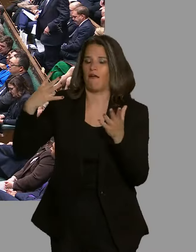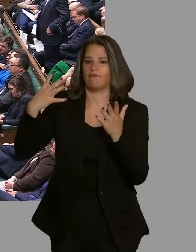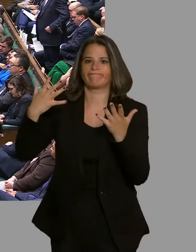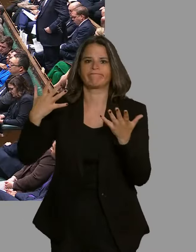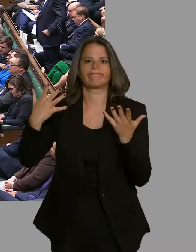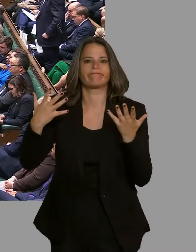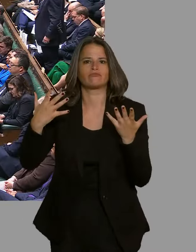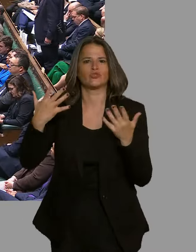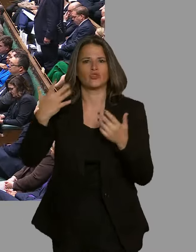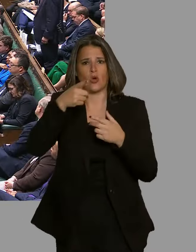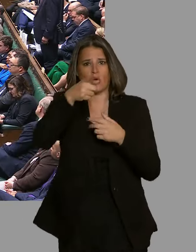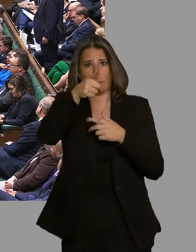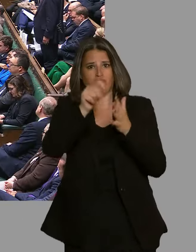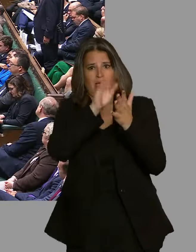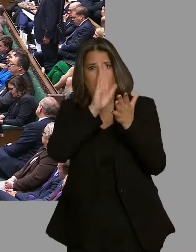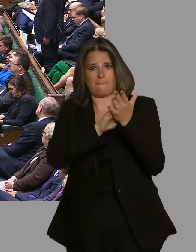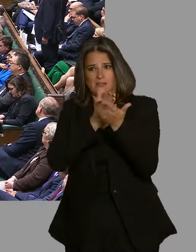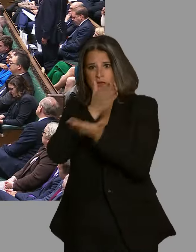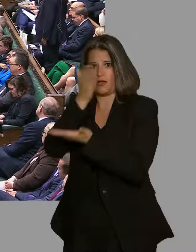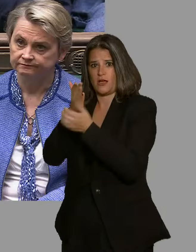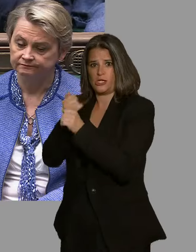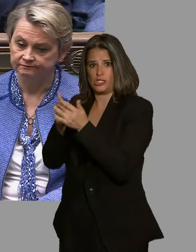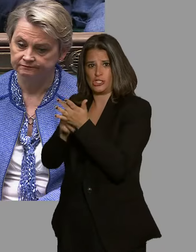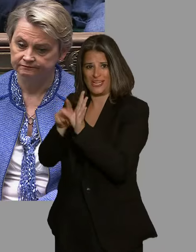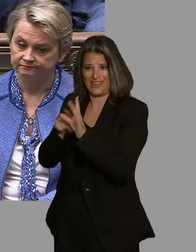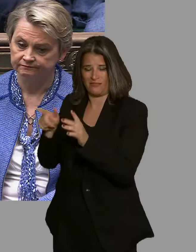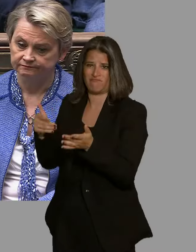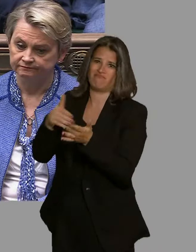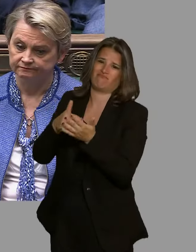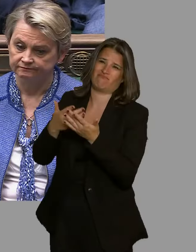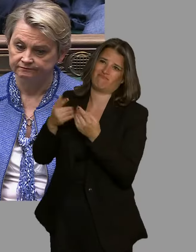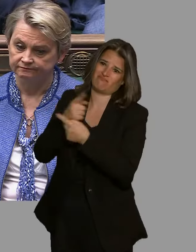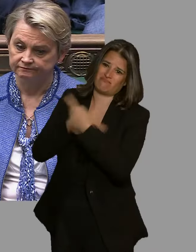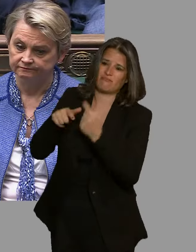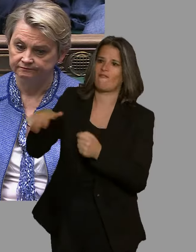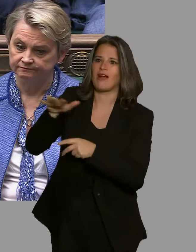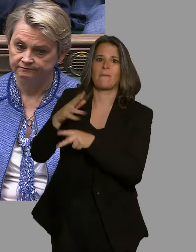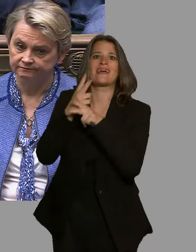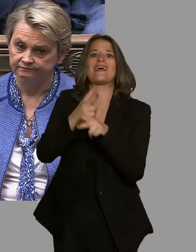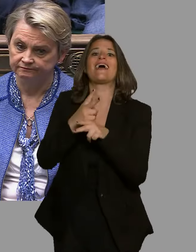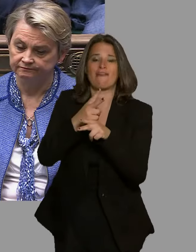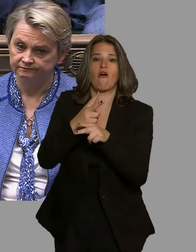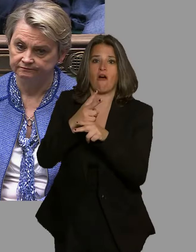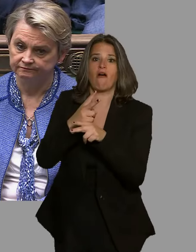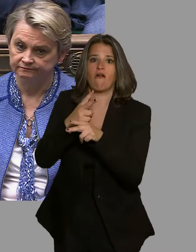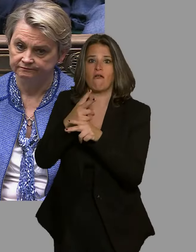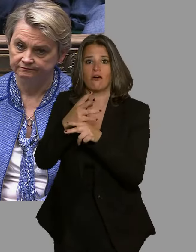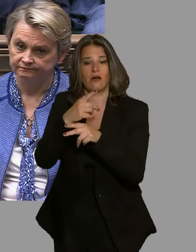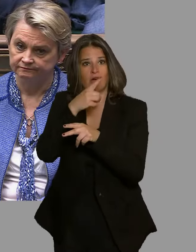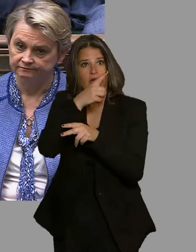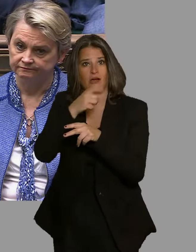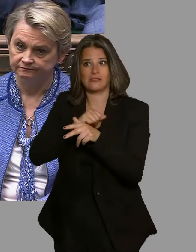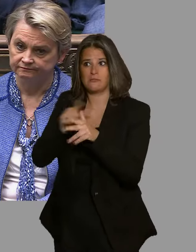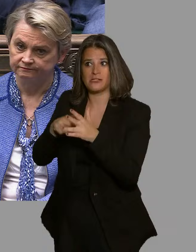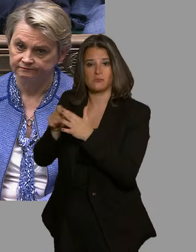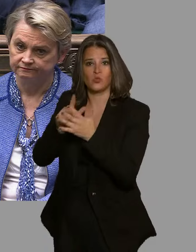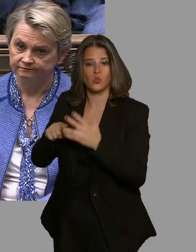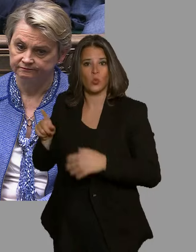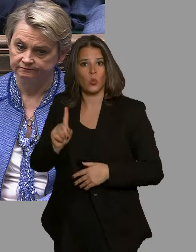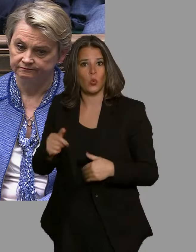Mr. Speaker, we have approached this on the basis of the principles that we must support those who need support. On the question of